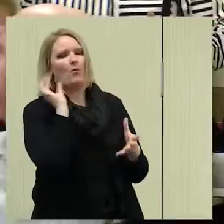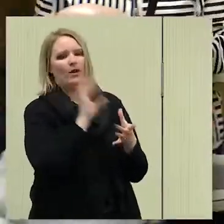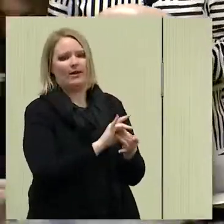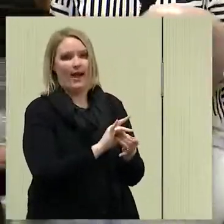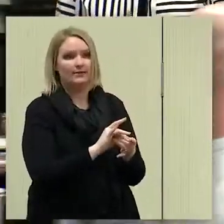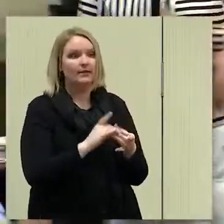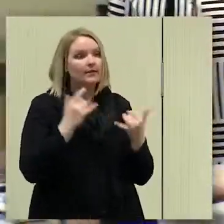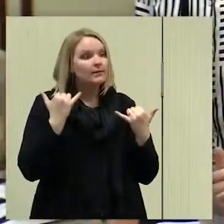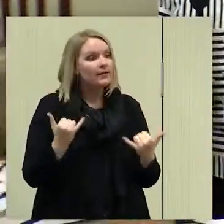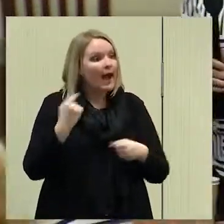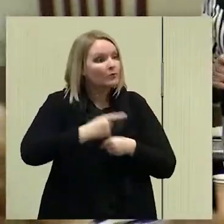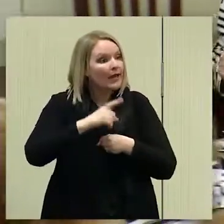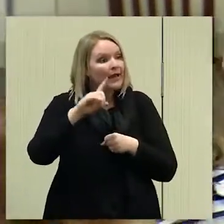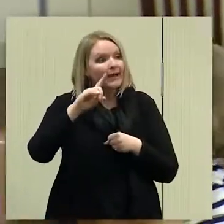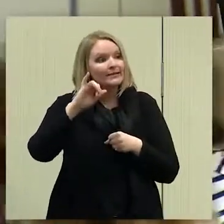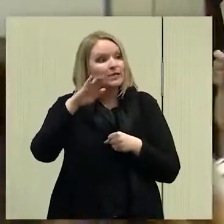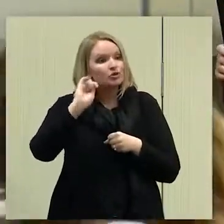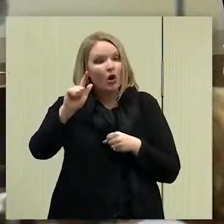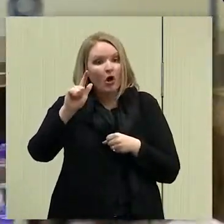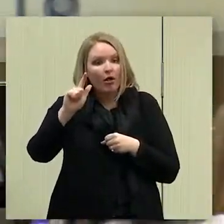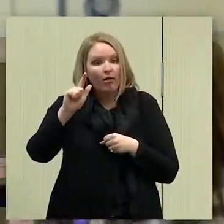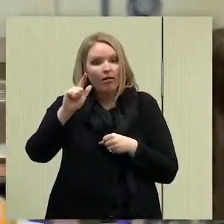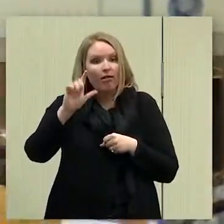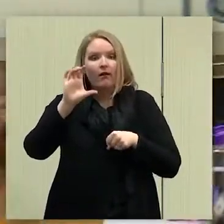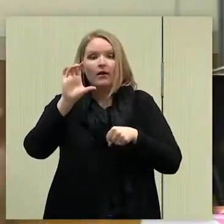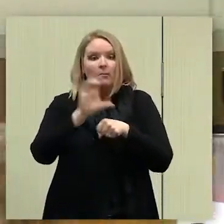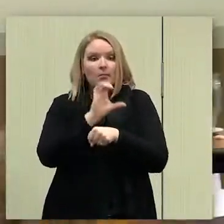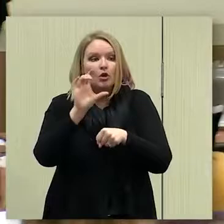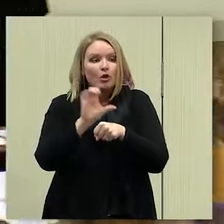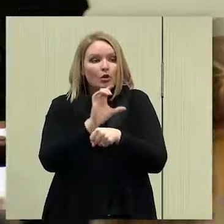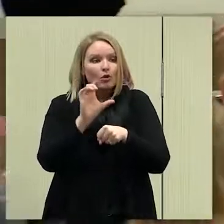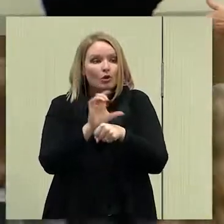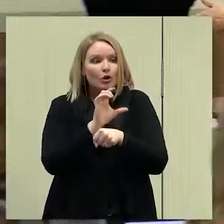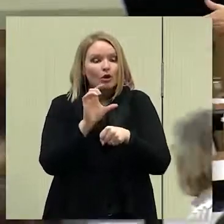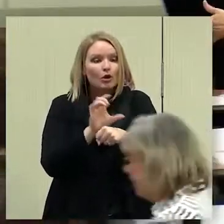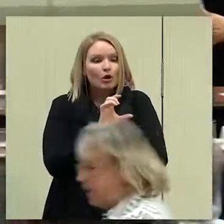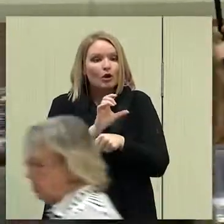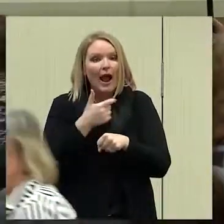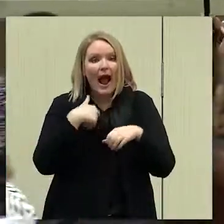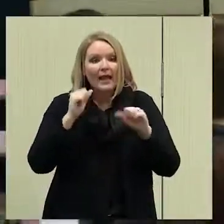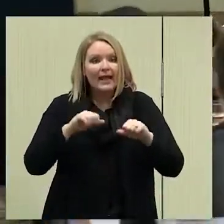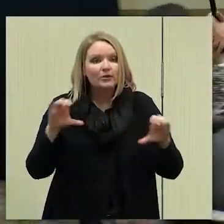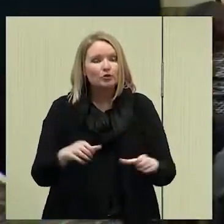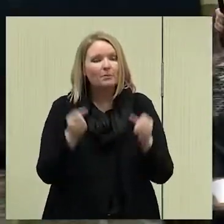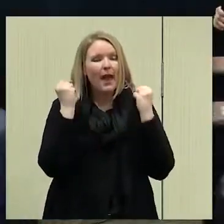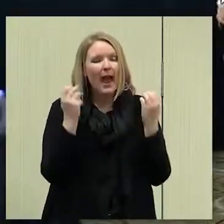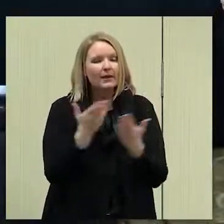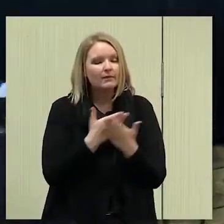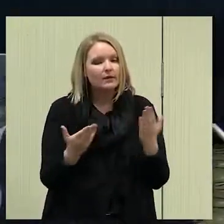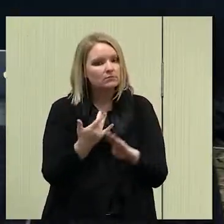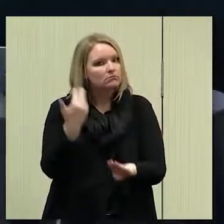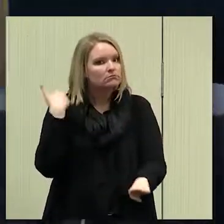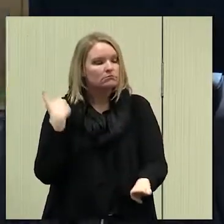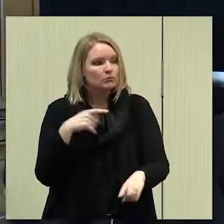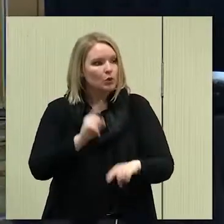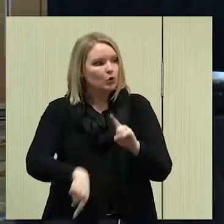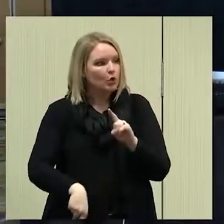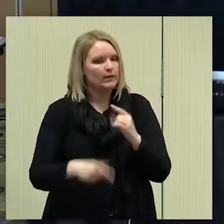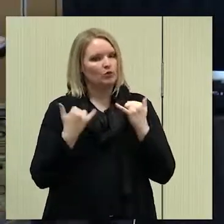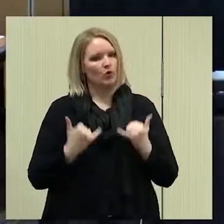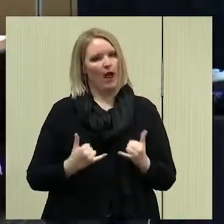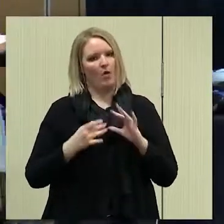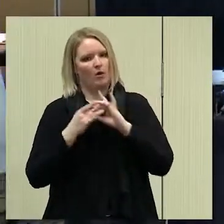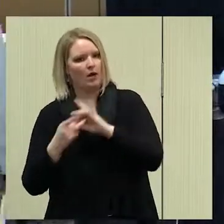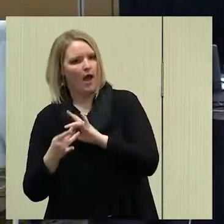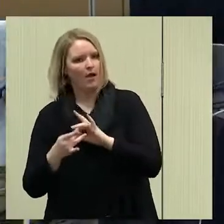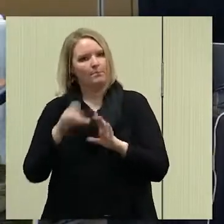digital nowadays and computers enables you to do so many things that years ago we couldn't do. So connecting with